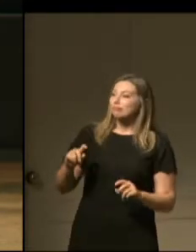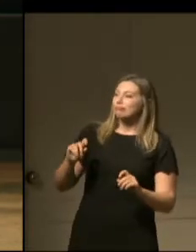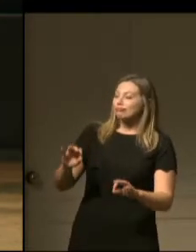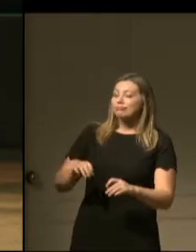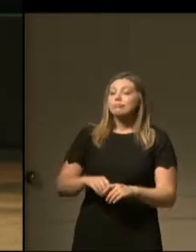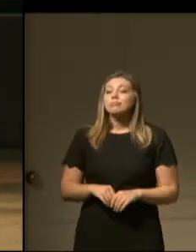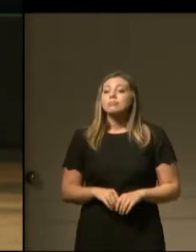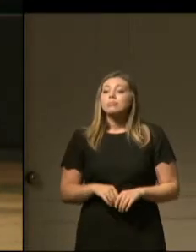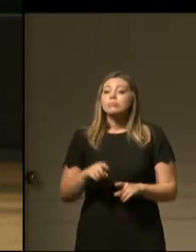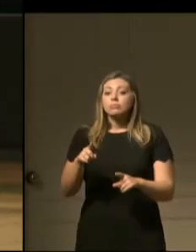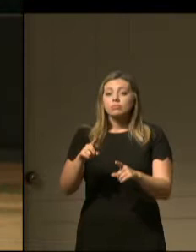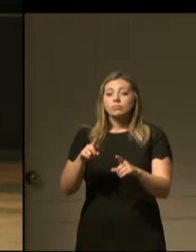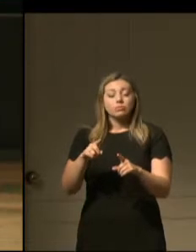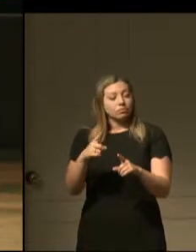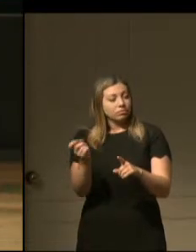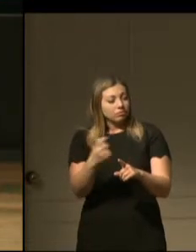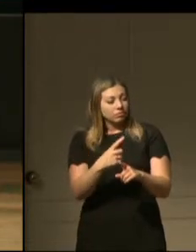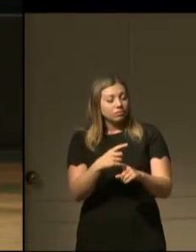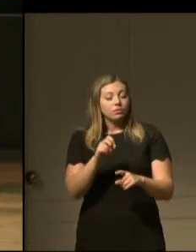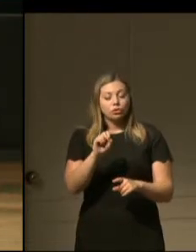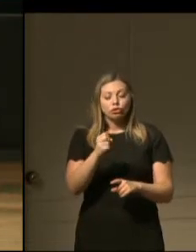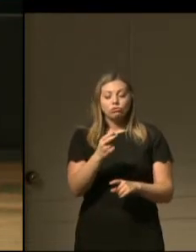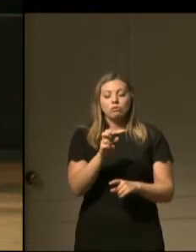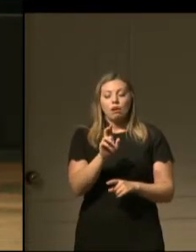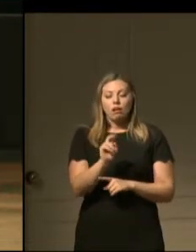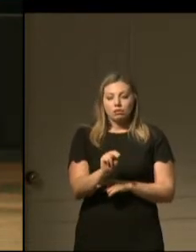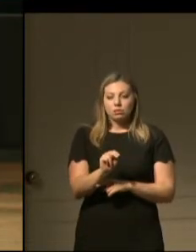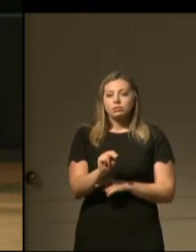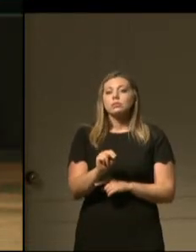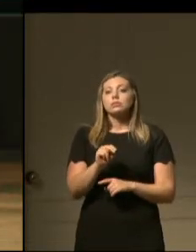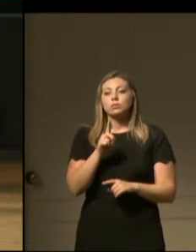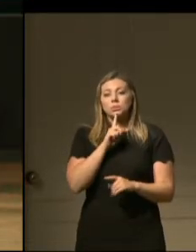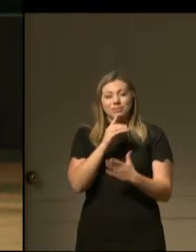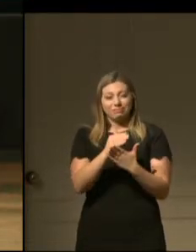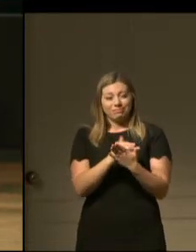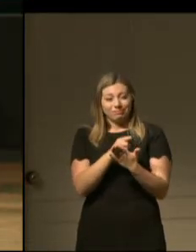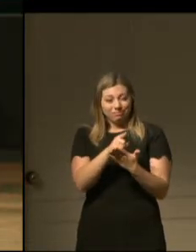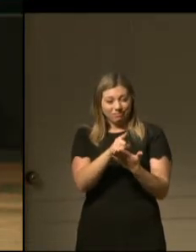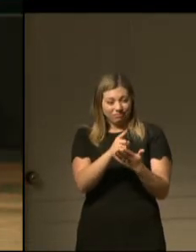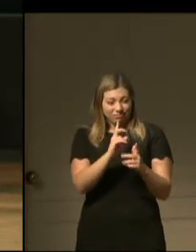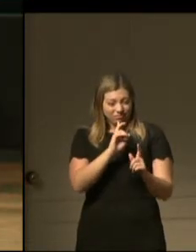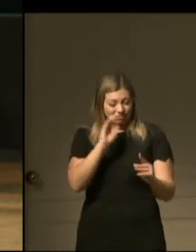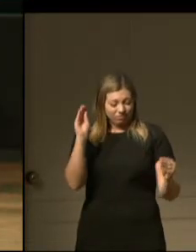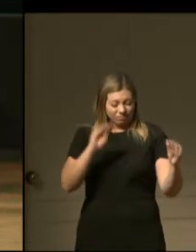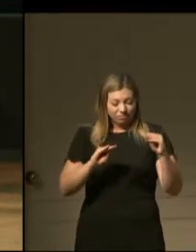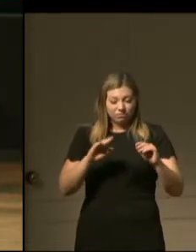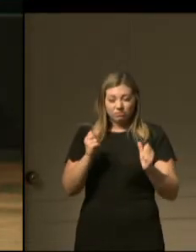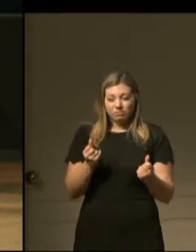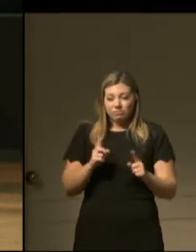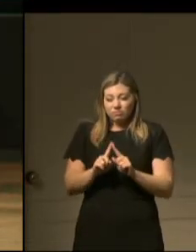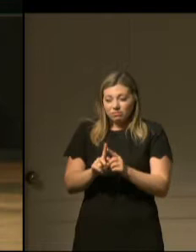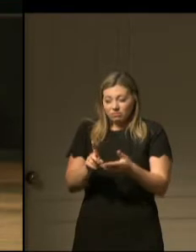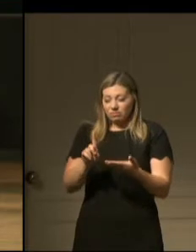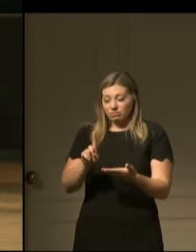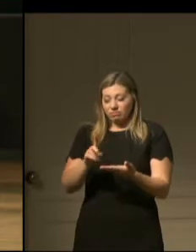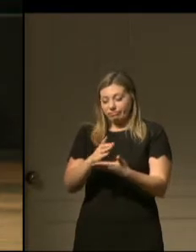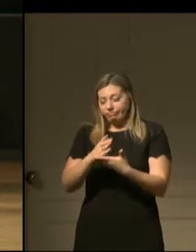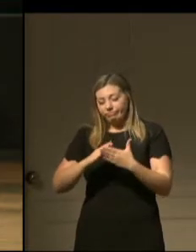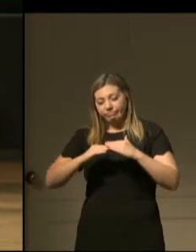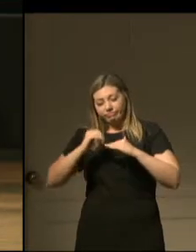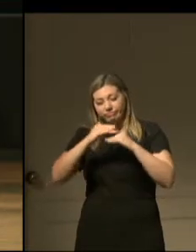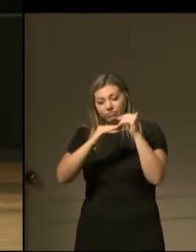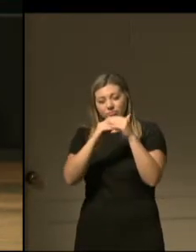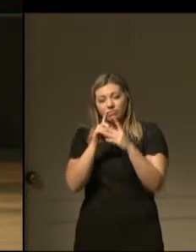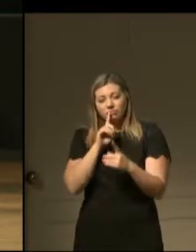question? Yes. Okay. Okay, so Sean, the lessons that you're putting together, they're very kind of multidimensional, and they encompass a whole lot of